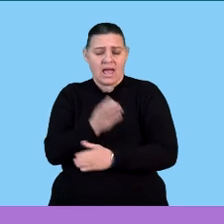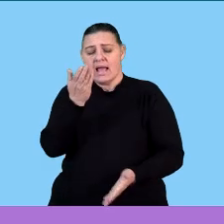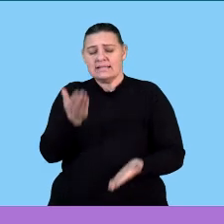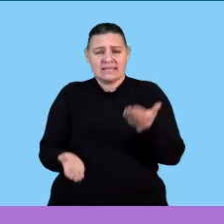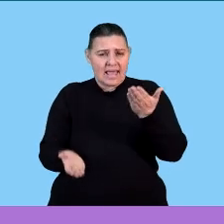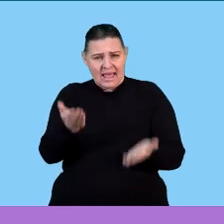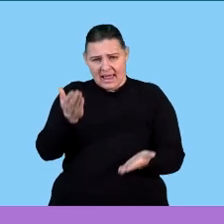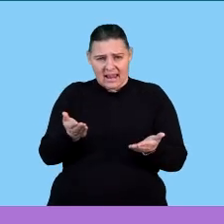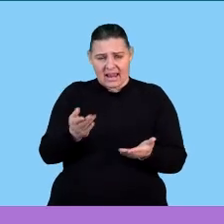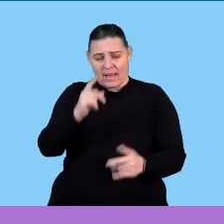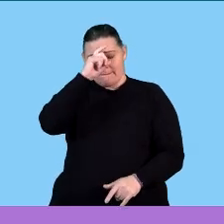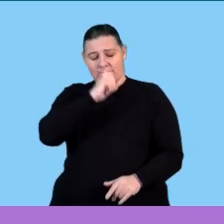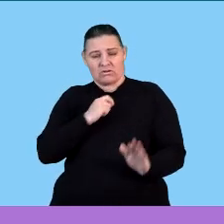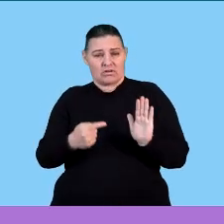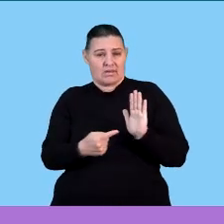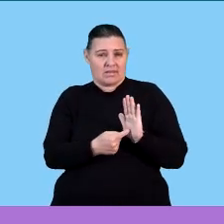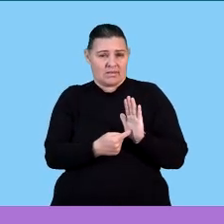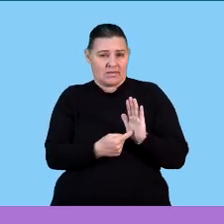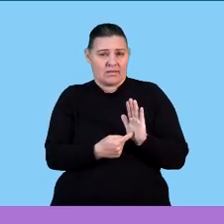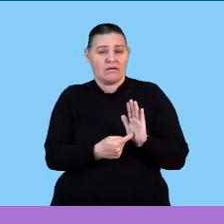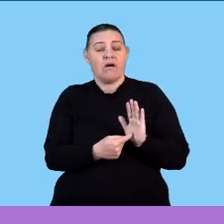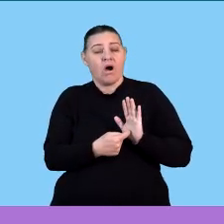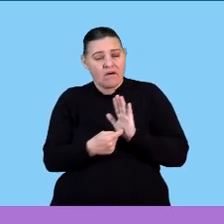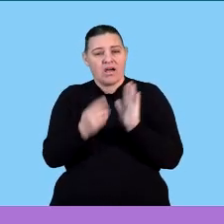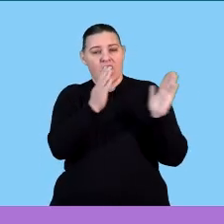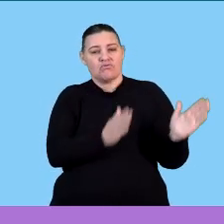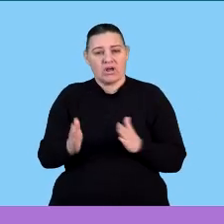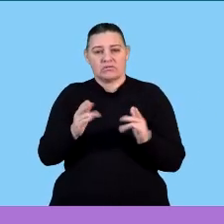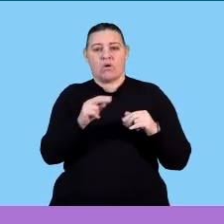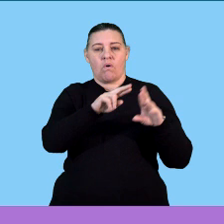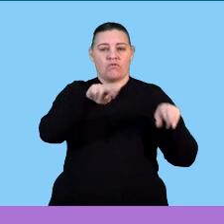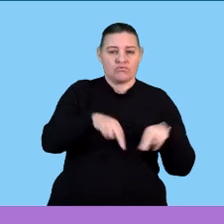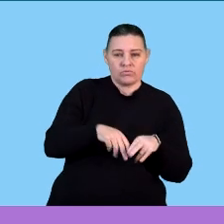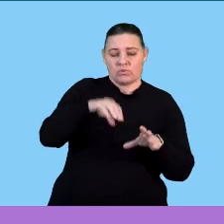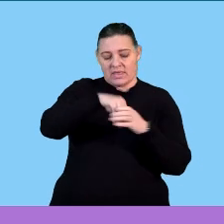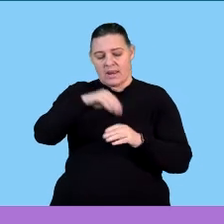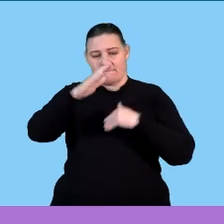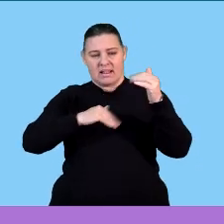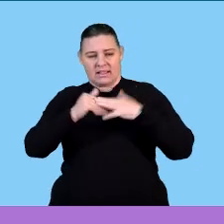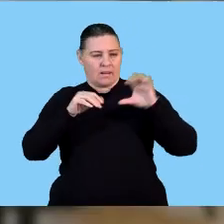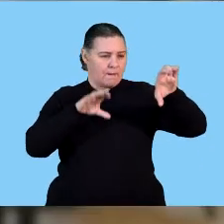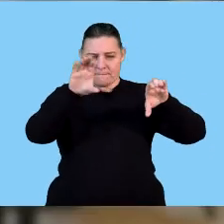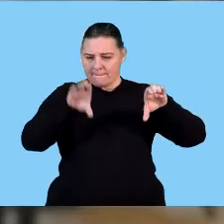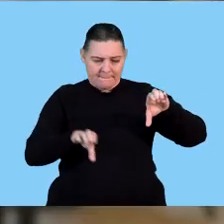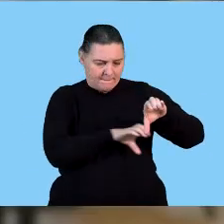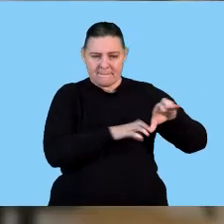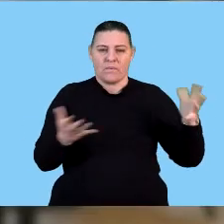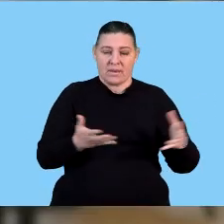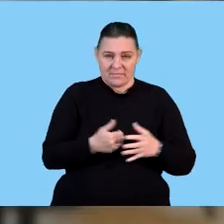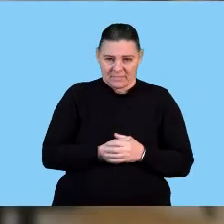scale diagram of the arrangement of rooms in a building.